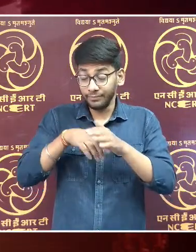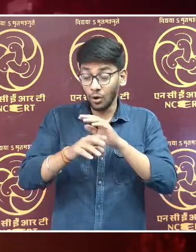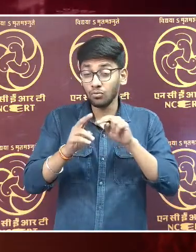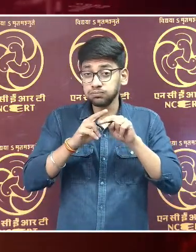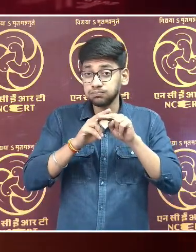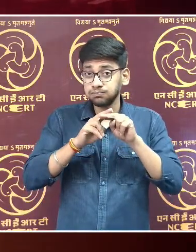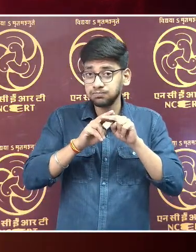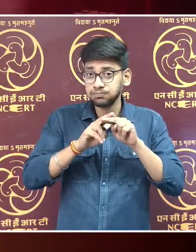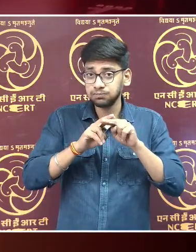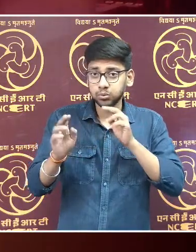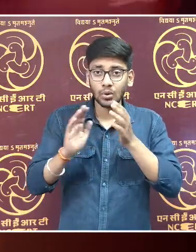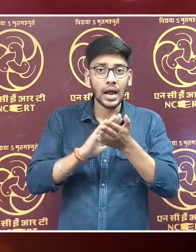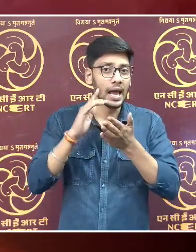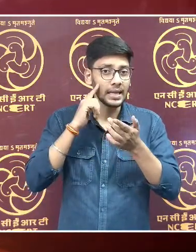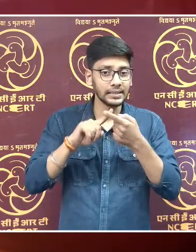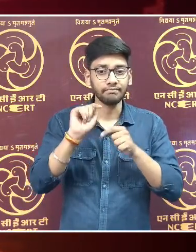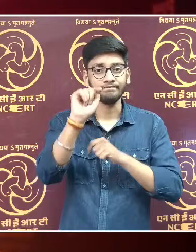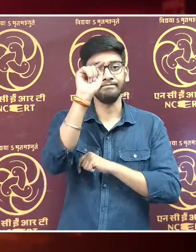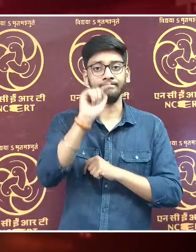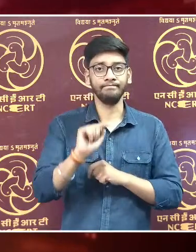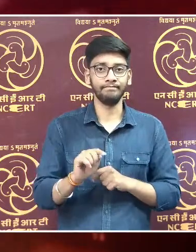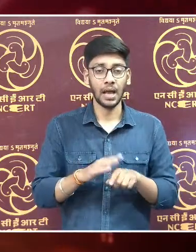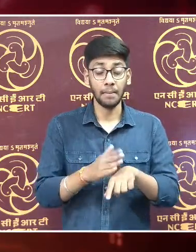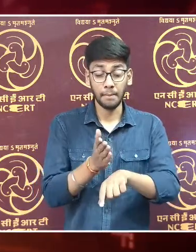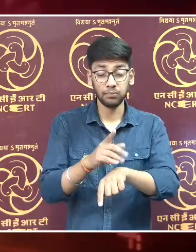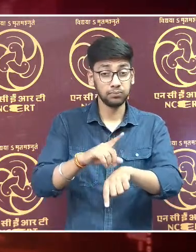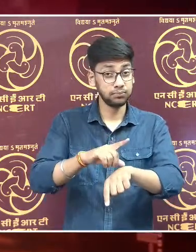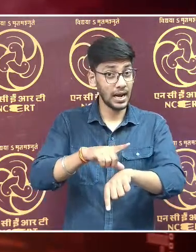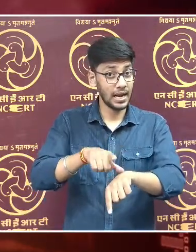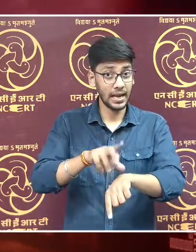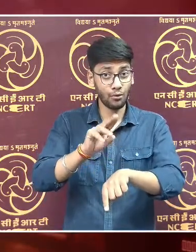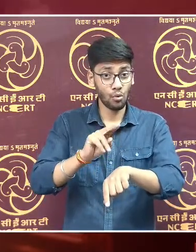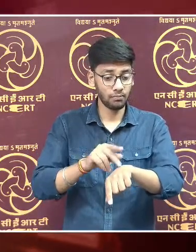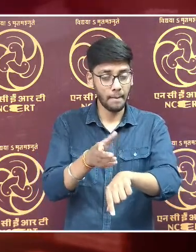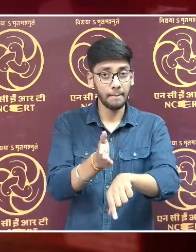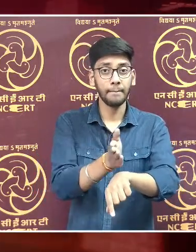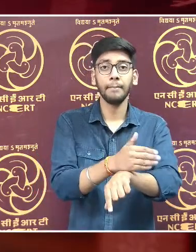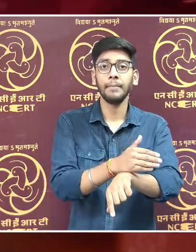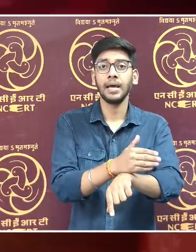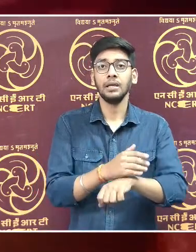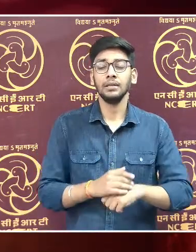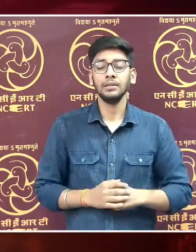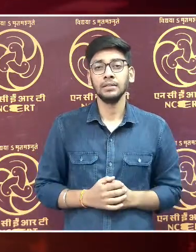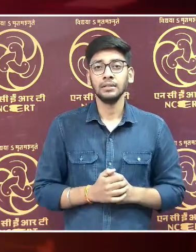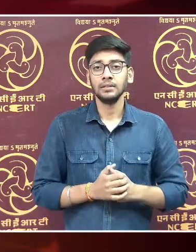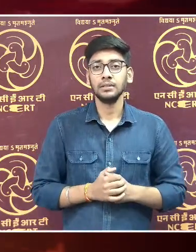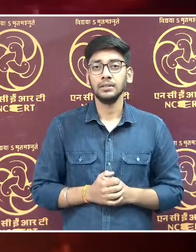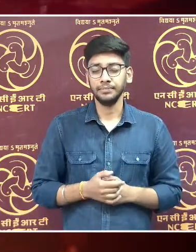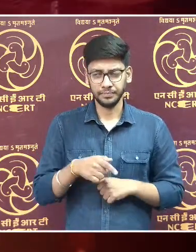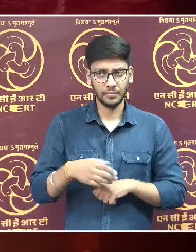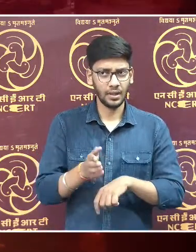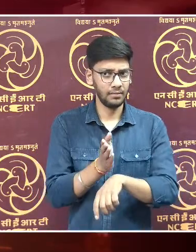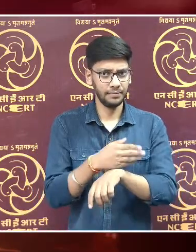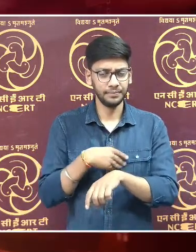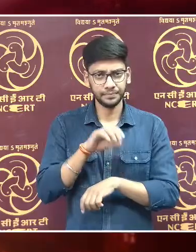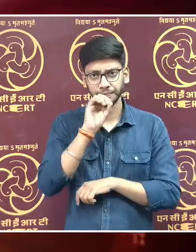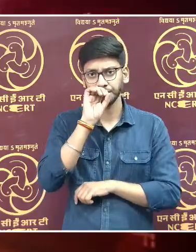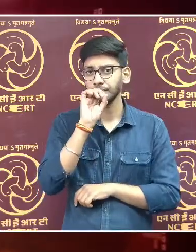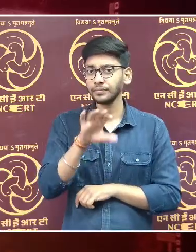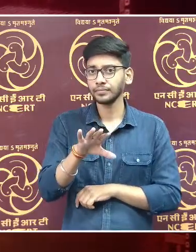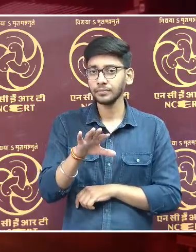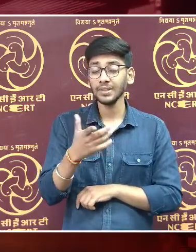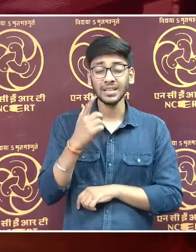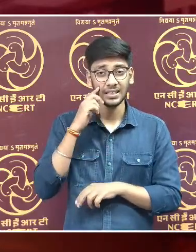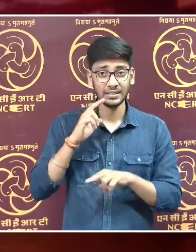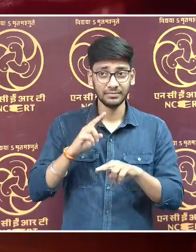complete hearing screening at the earliest. Okay. Uh, as I told you, even just a